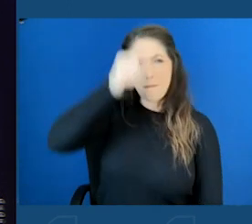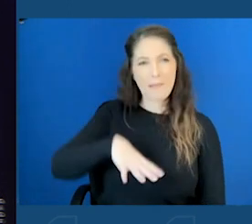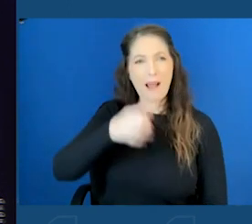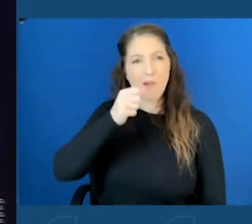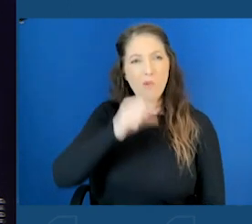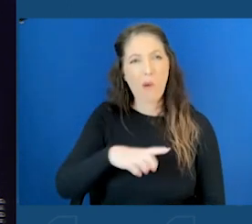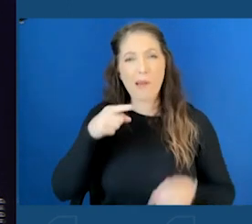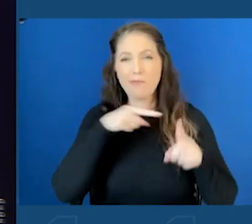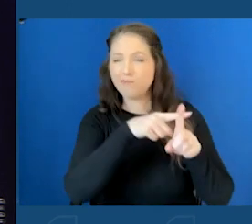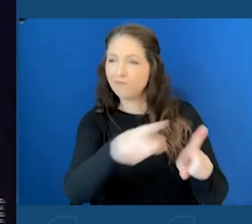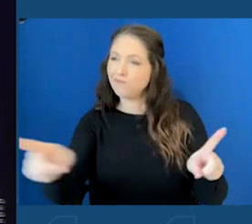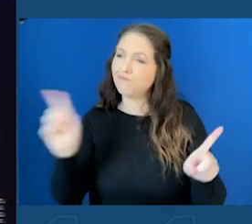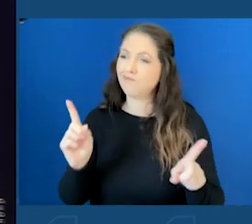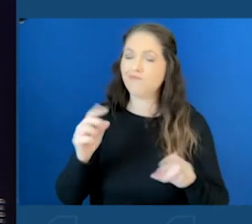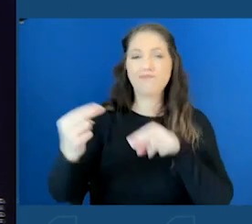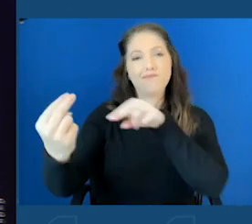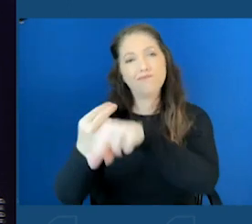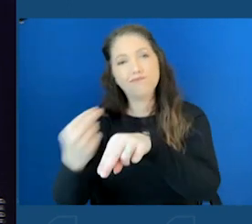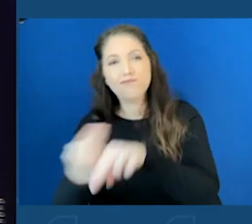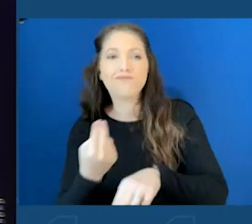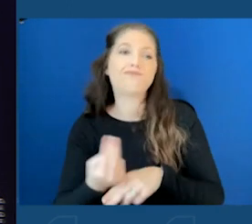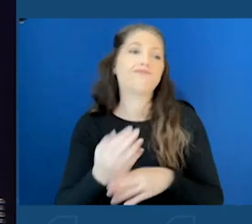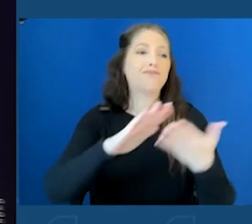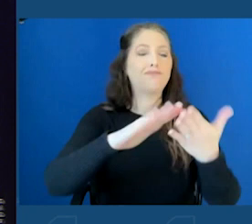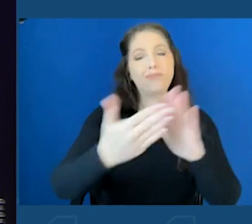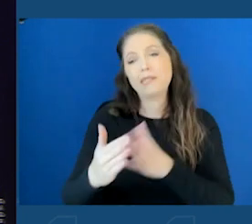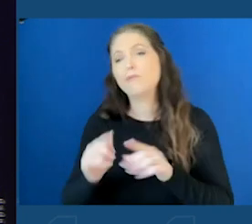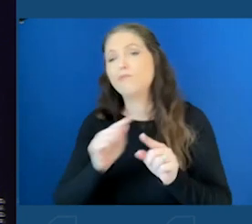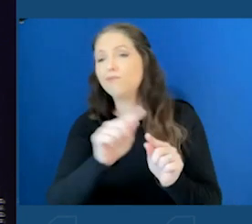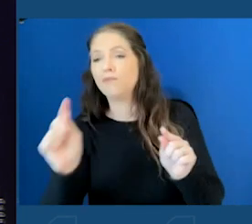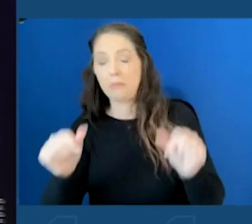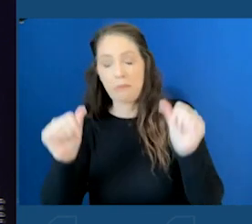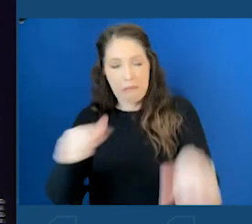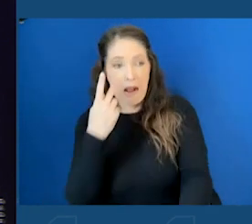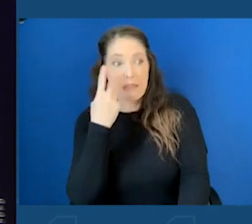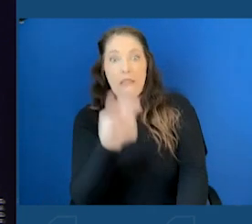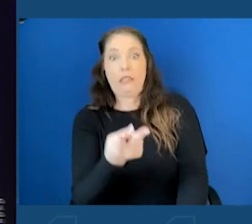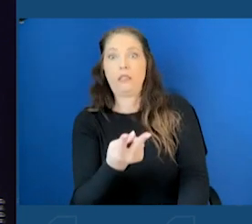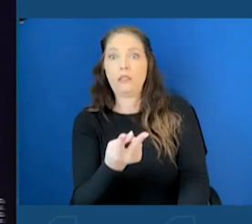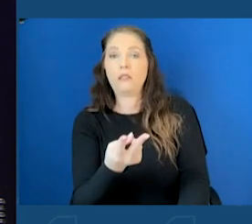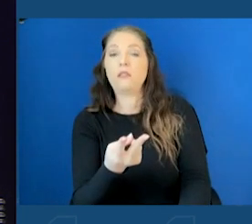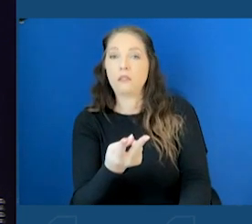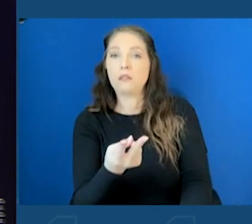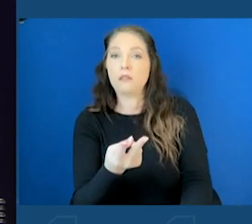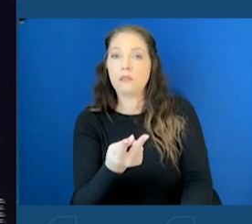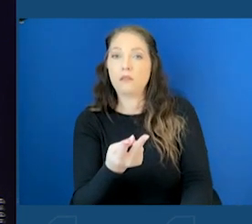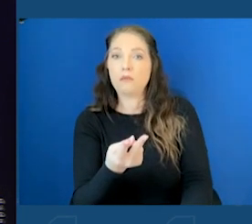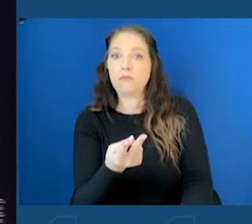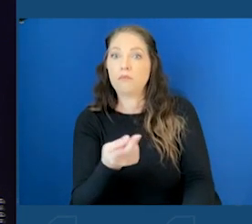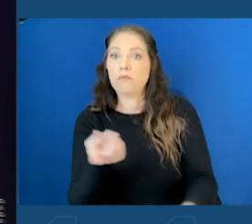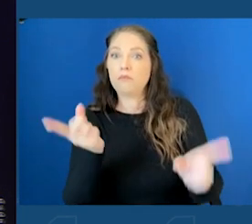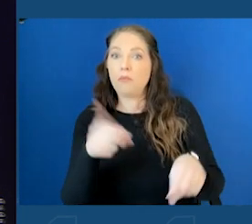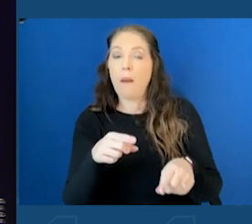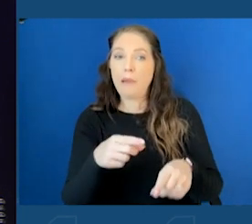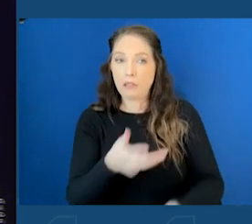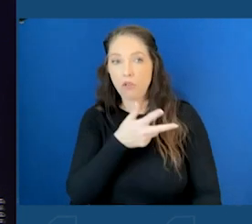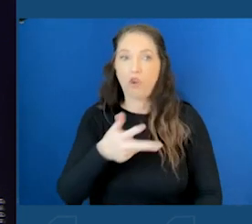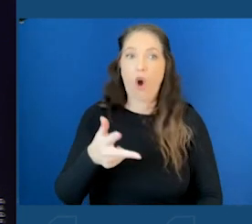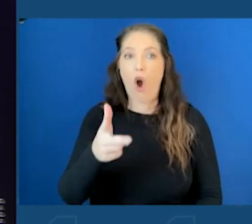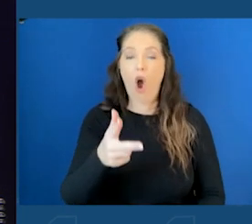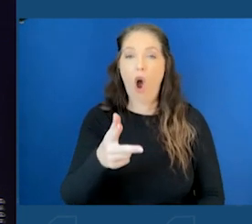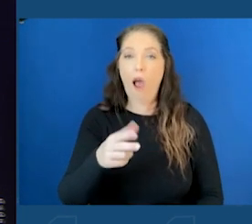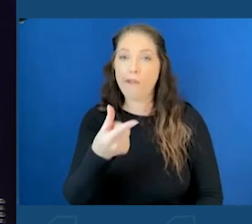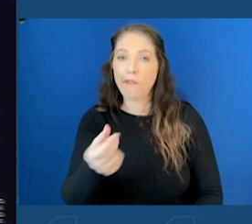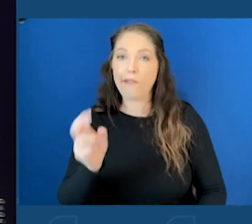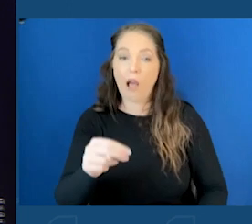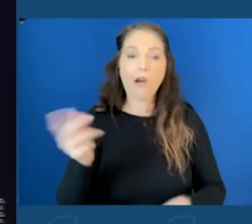on the highways and byways and in our cities and literally can see when a carload of illegal guns has crossed our lines and